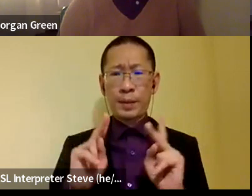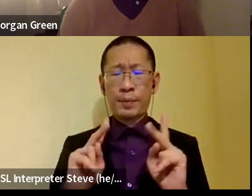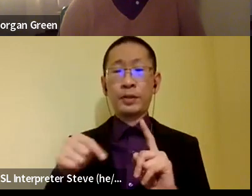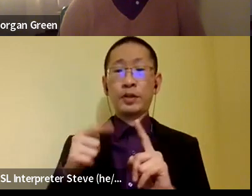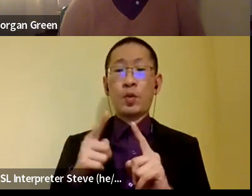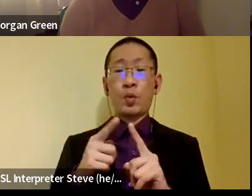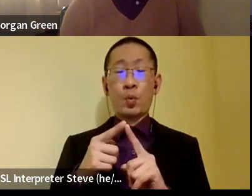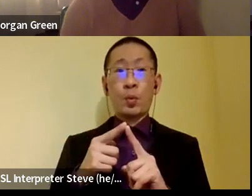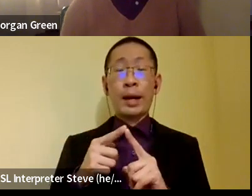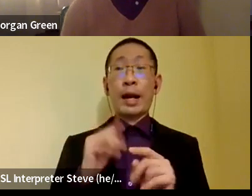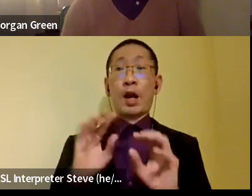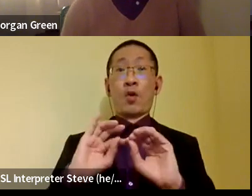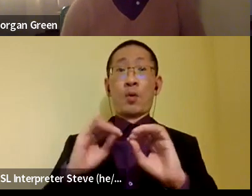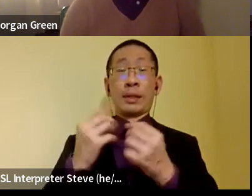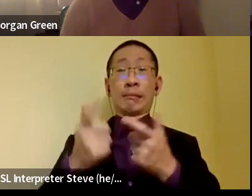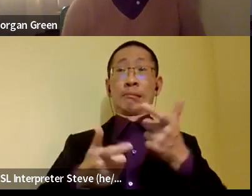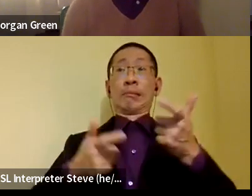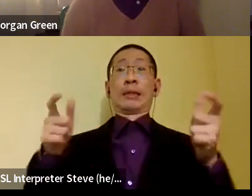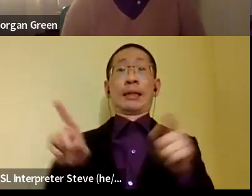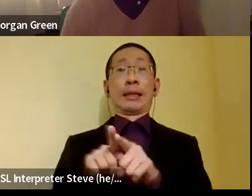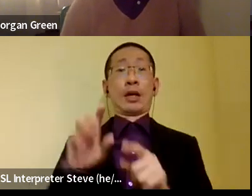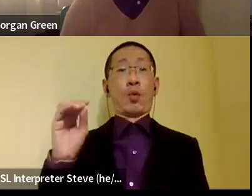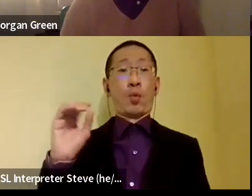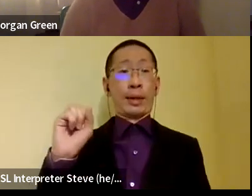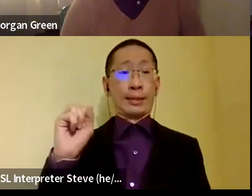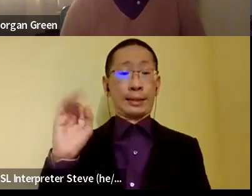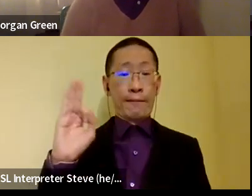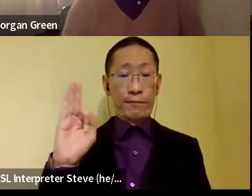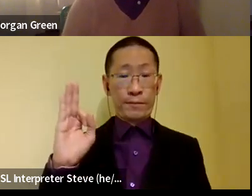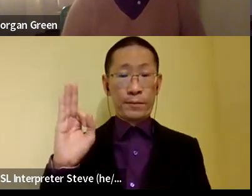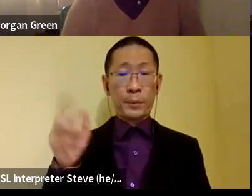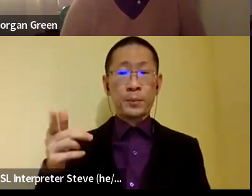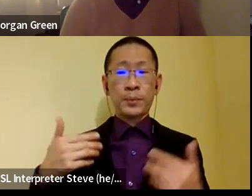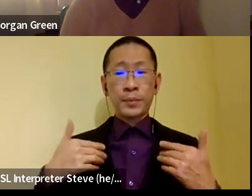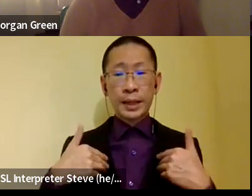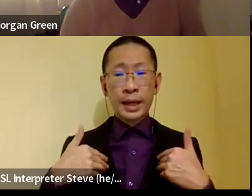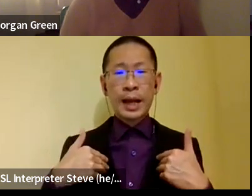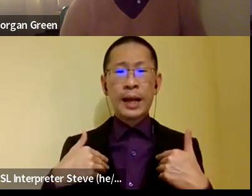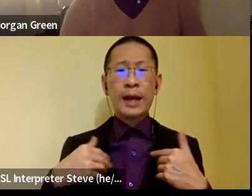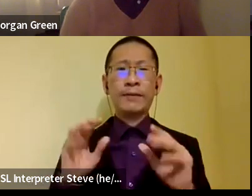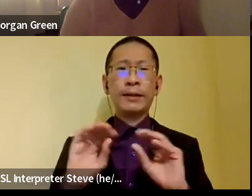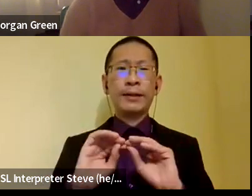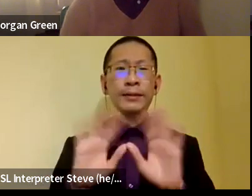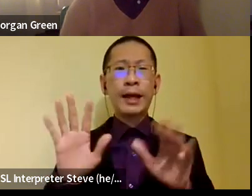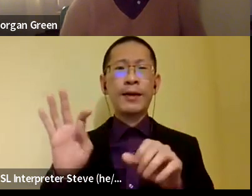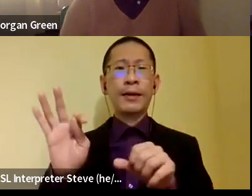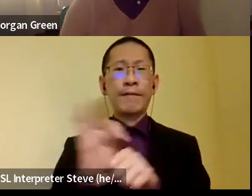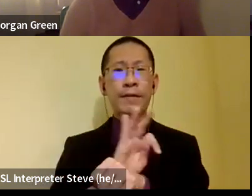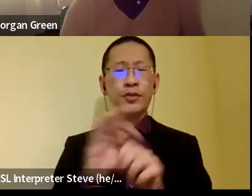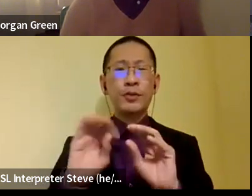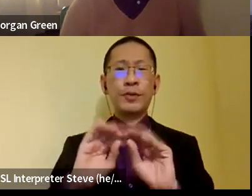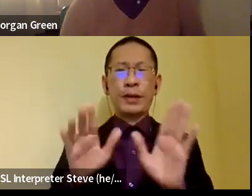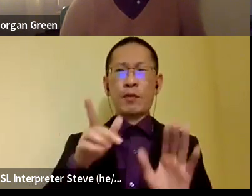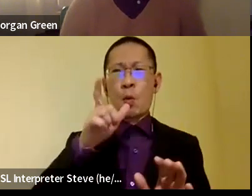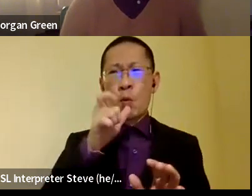machine is as large as it is at OSF, there is a kind of a clarity of functional clarity of